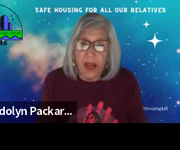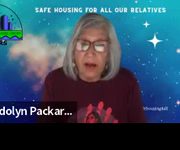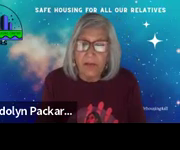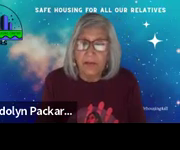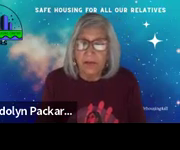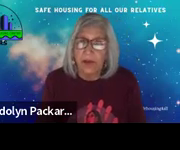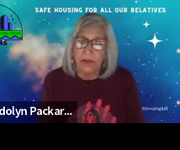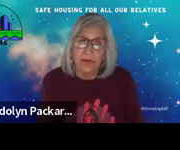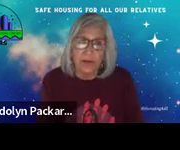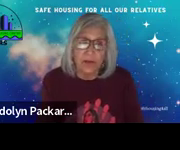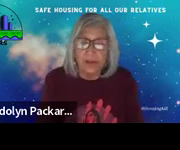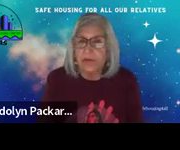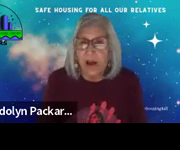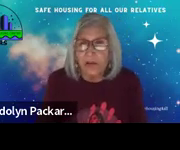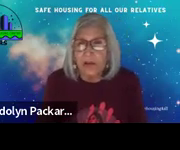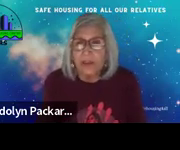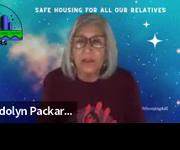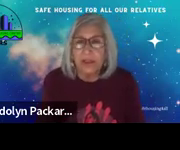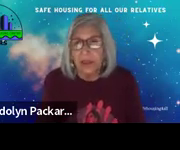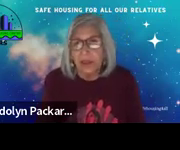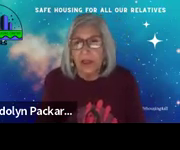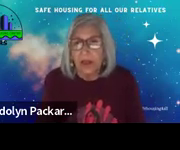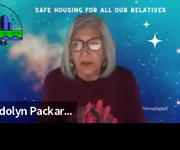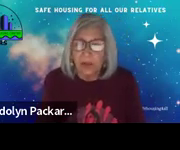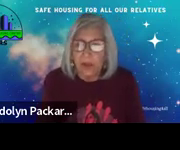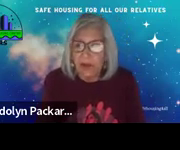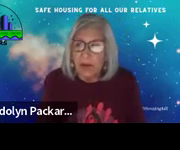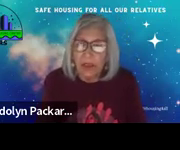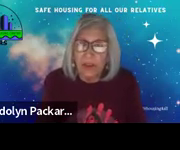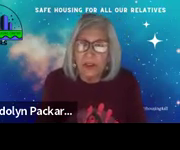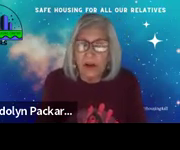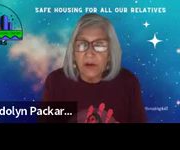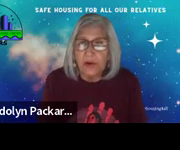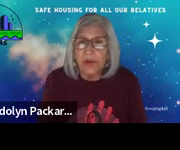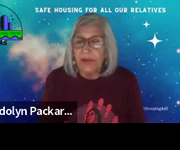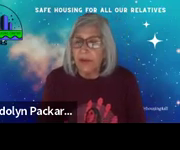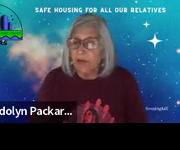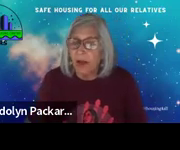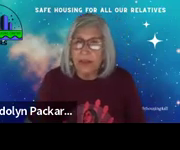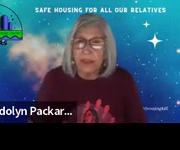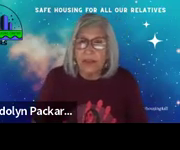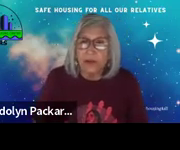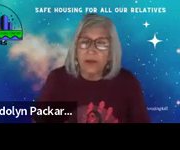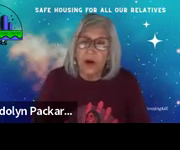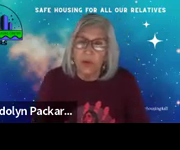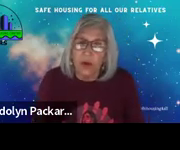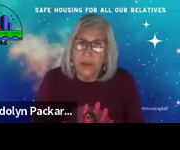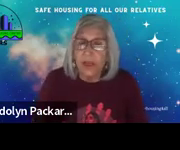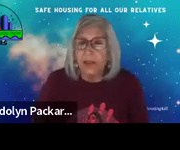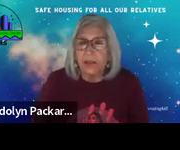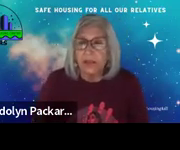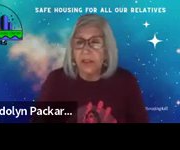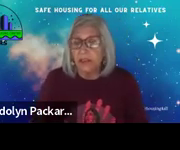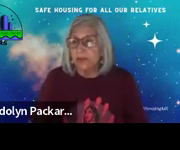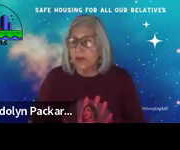both for staff and for survivors, people that are coming into shelter, that they have access to